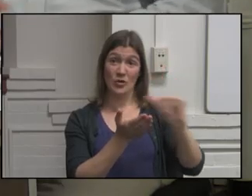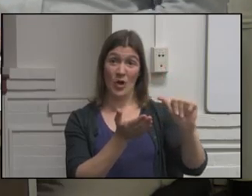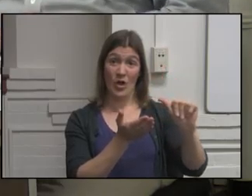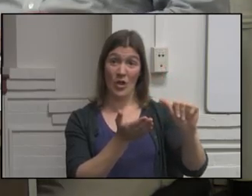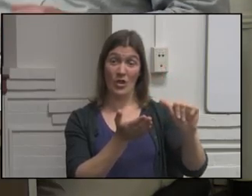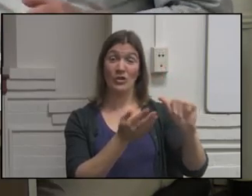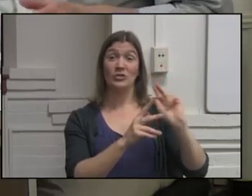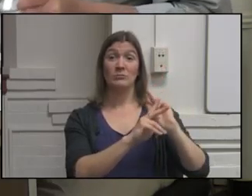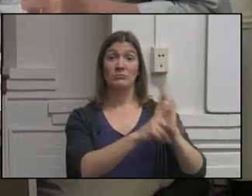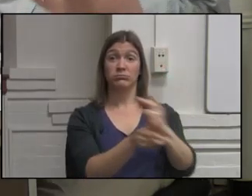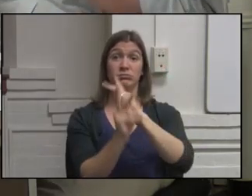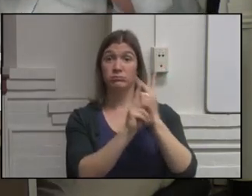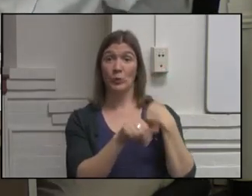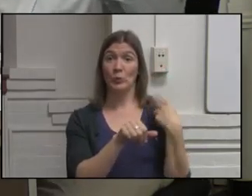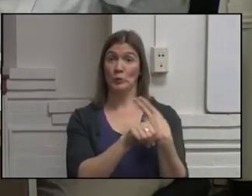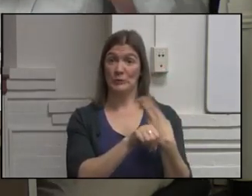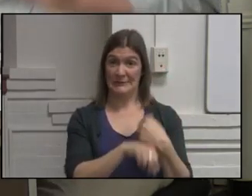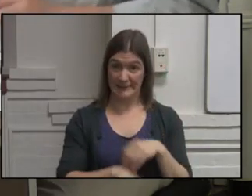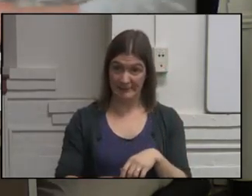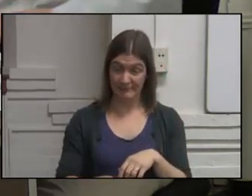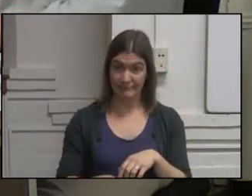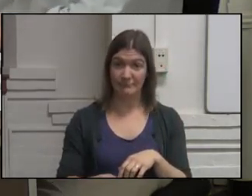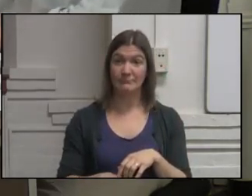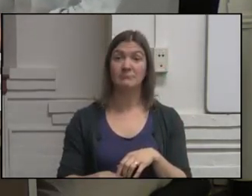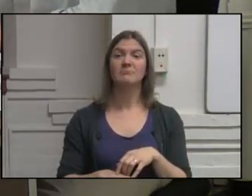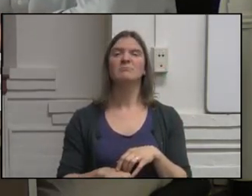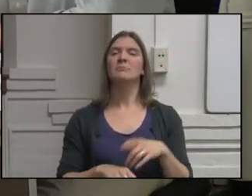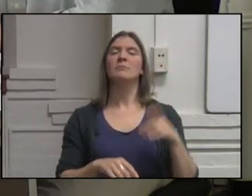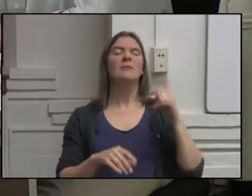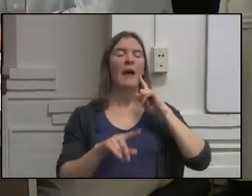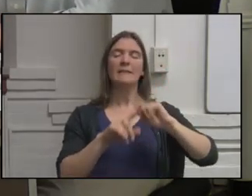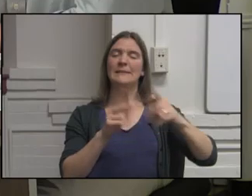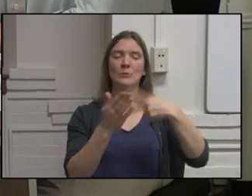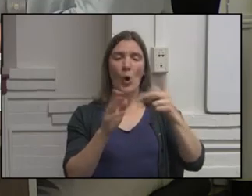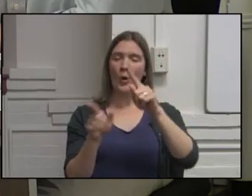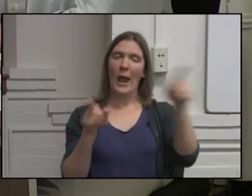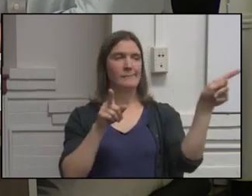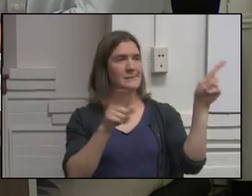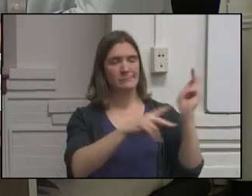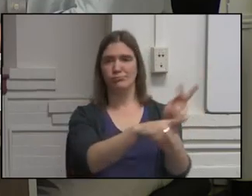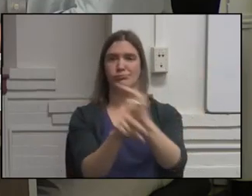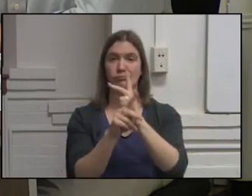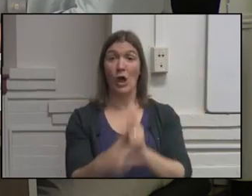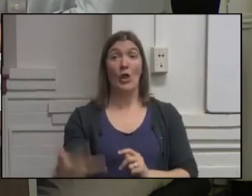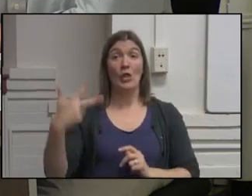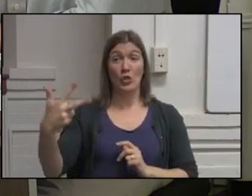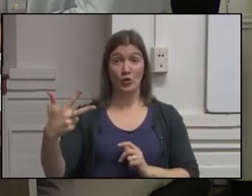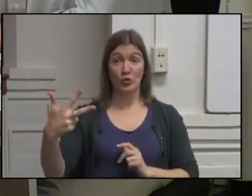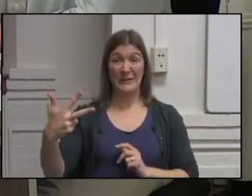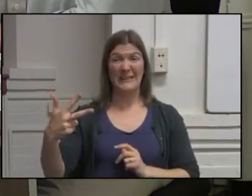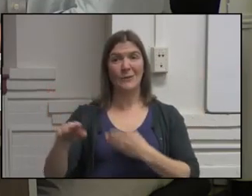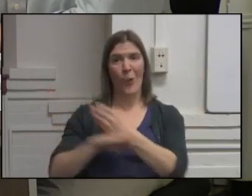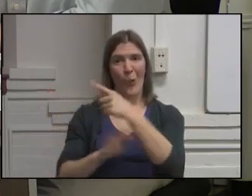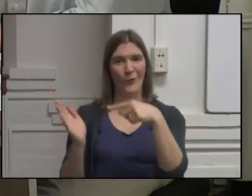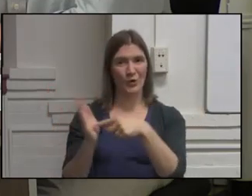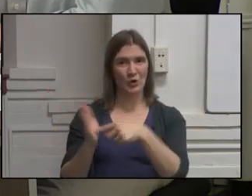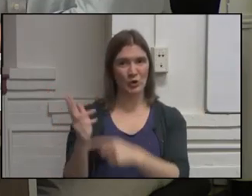$4,193,147 in outstanding loans issued through various loan programs. Three loans had payments that were